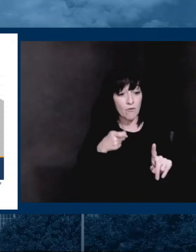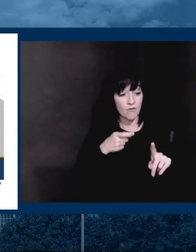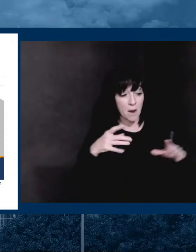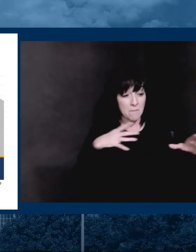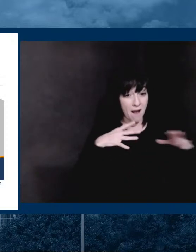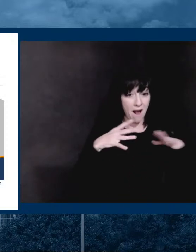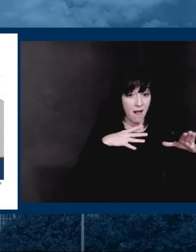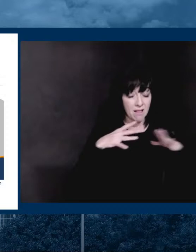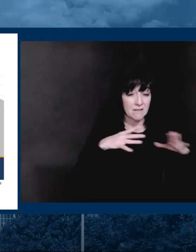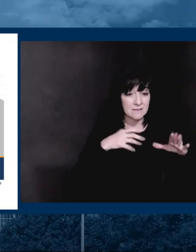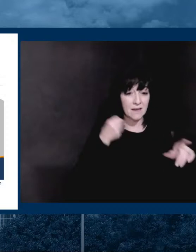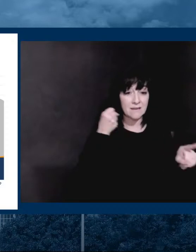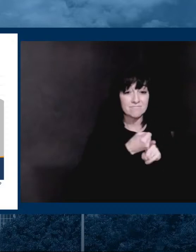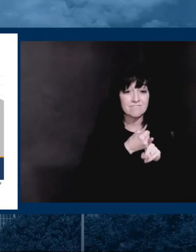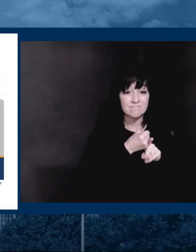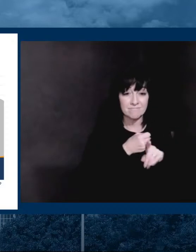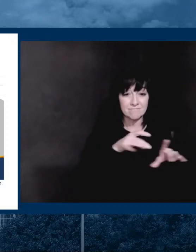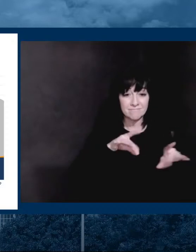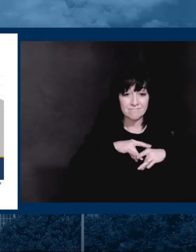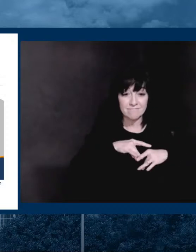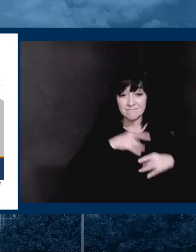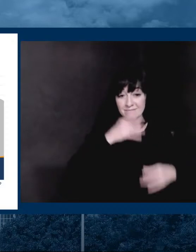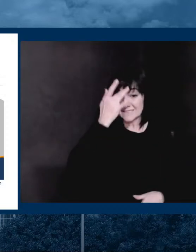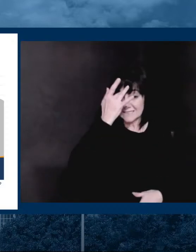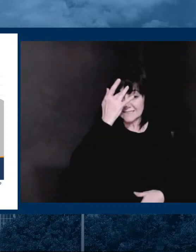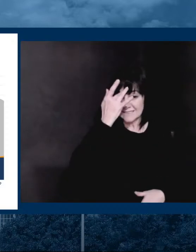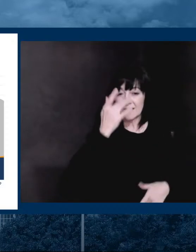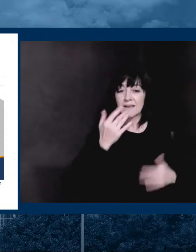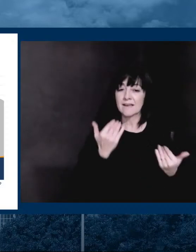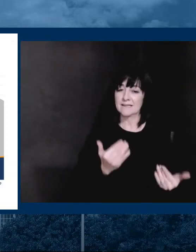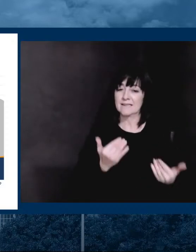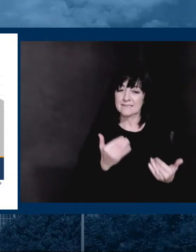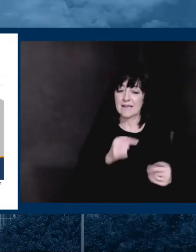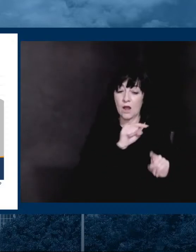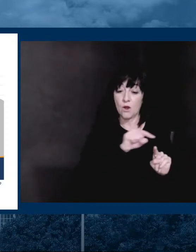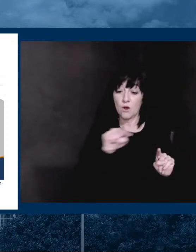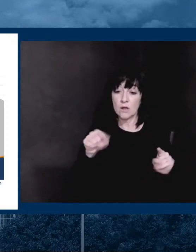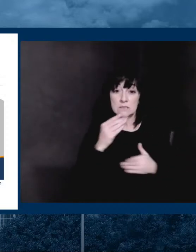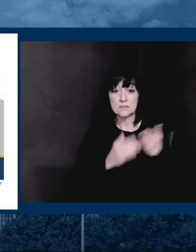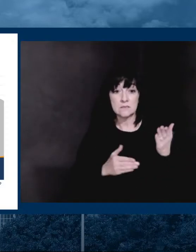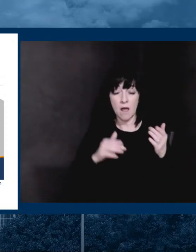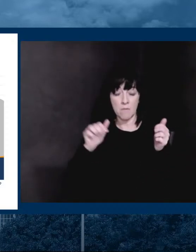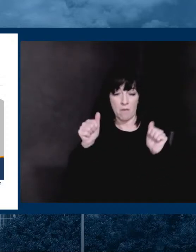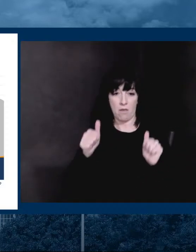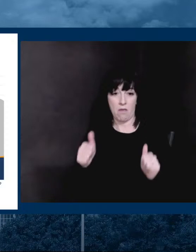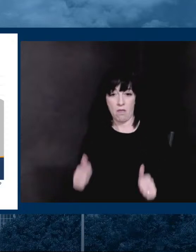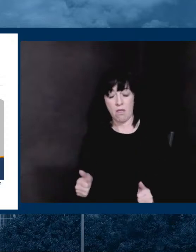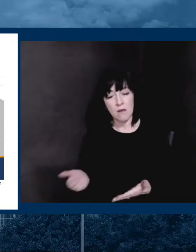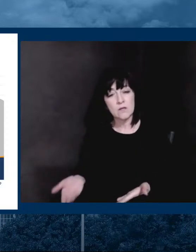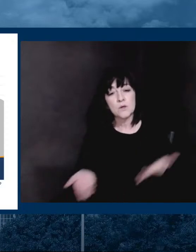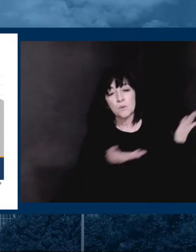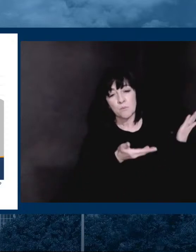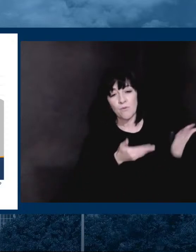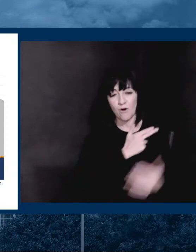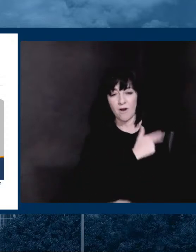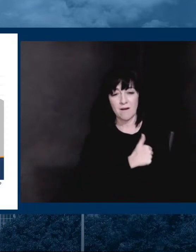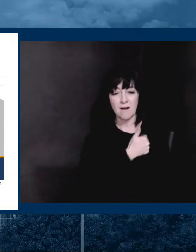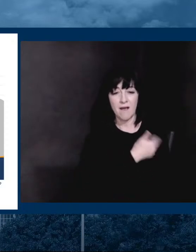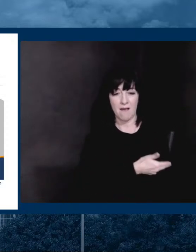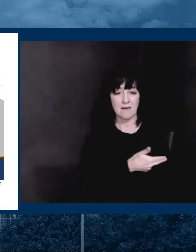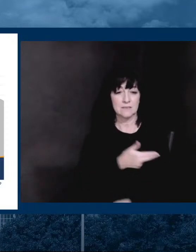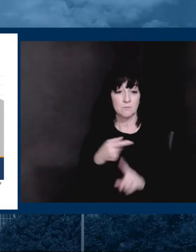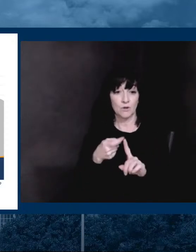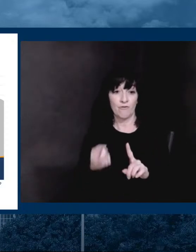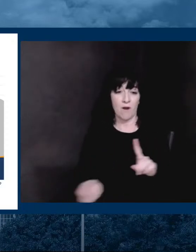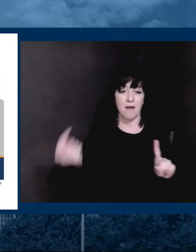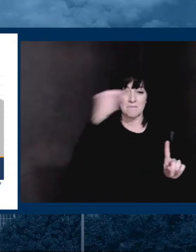hospital managing their other capacity to really meet the demand of the COVID patient. So it's a good and bad situation. As we've heard before, it